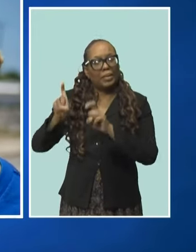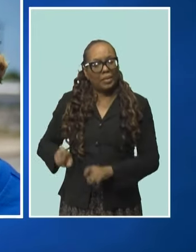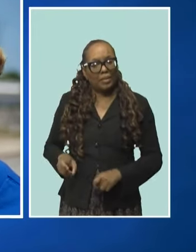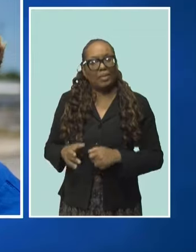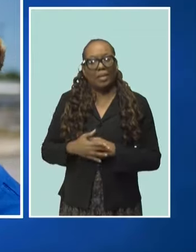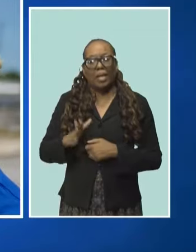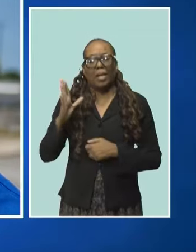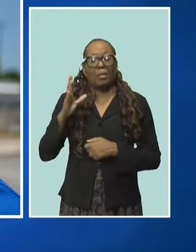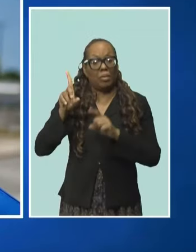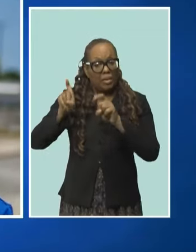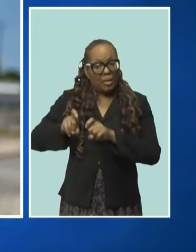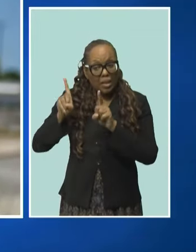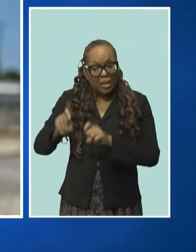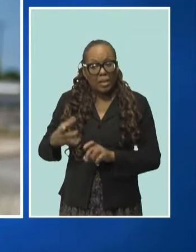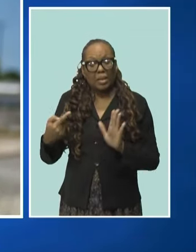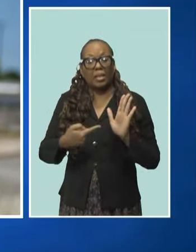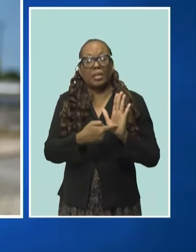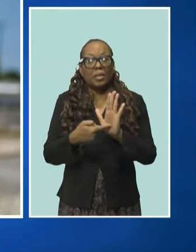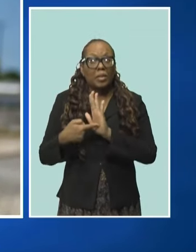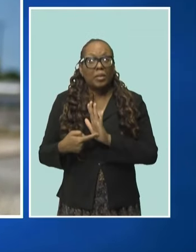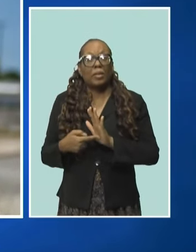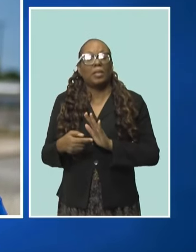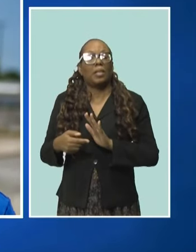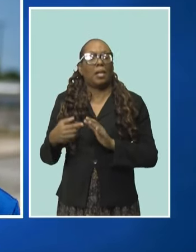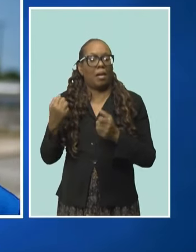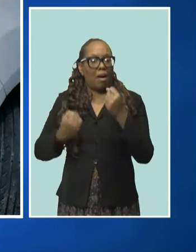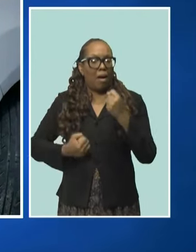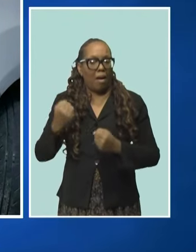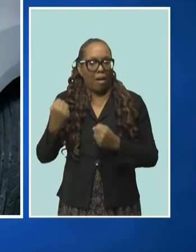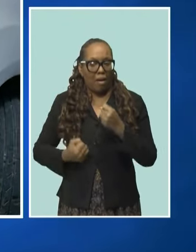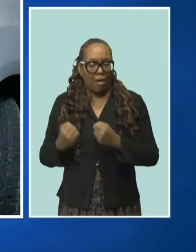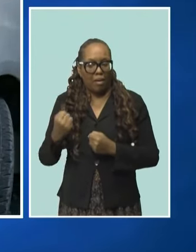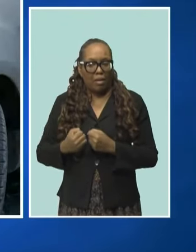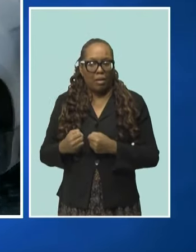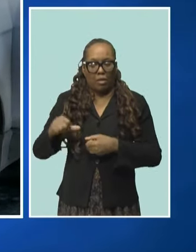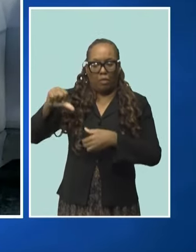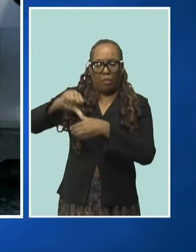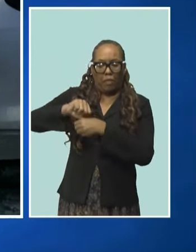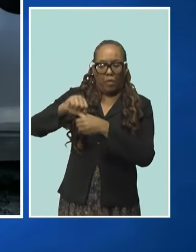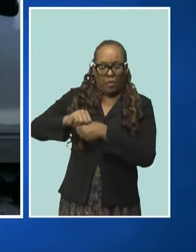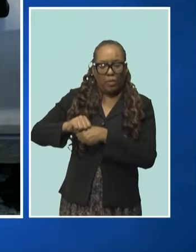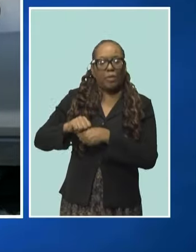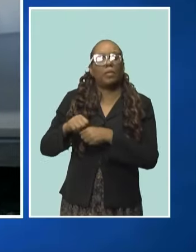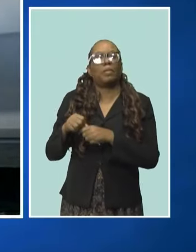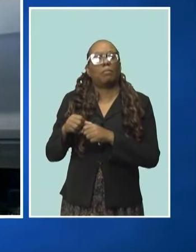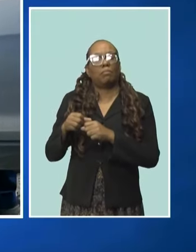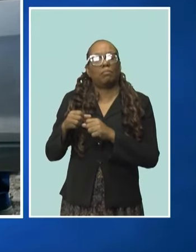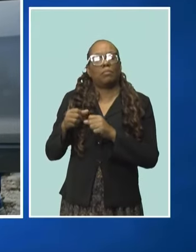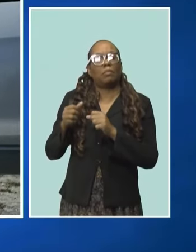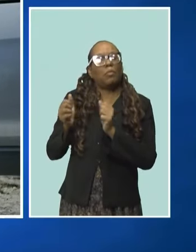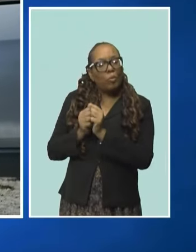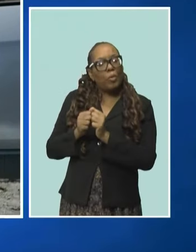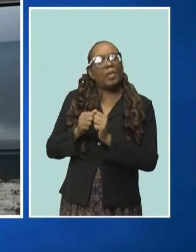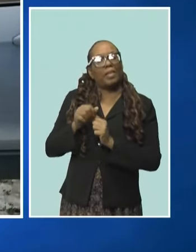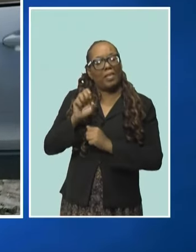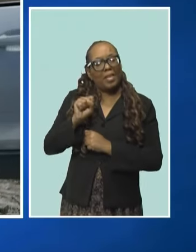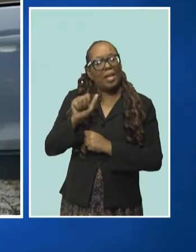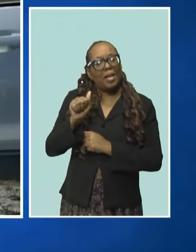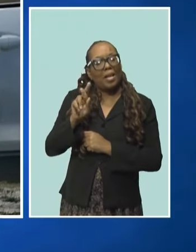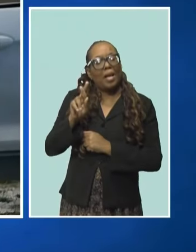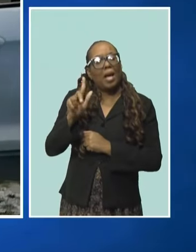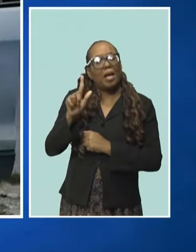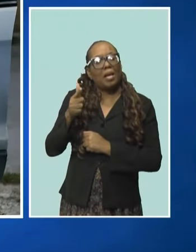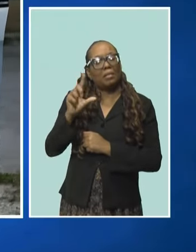we'll demonstrate a car driving on sargassum fuel. Rum and Sargassum Inc. will be holding talks to obtain funding to